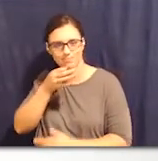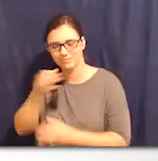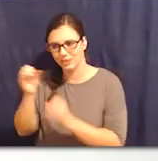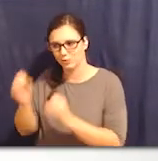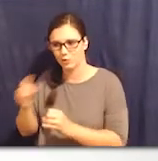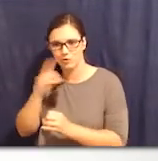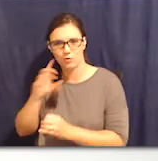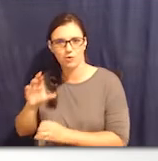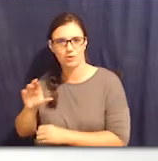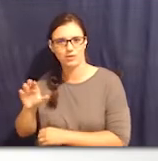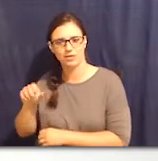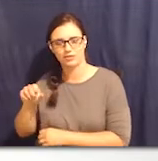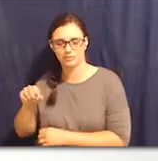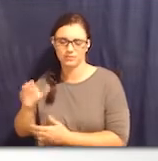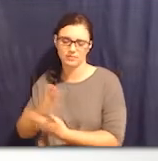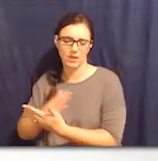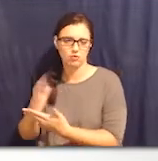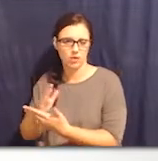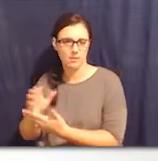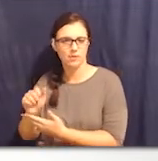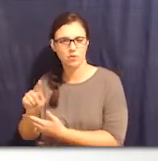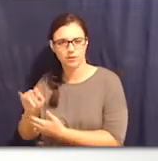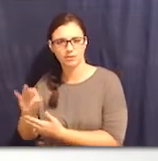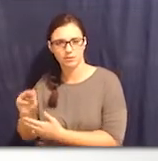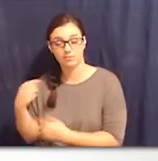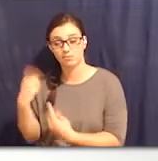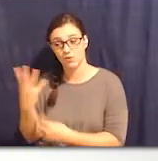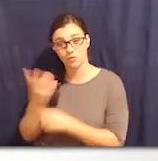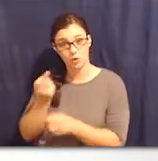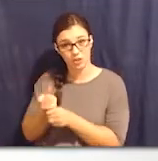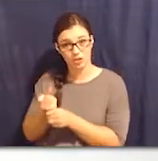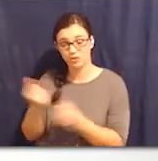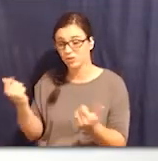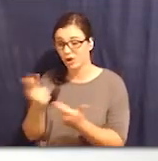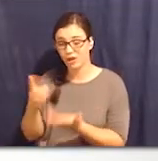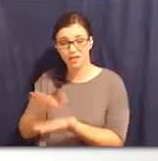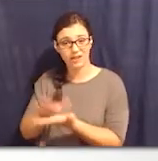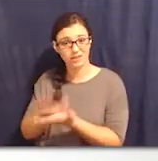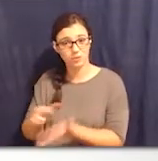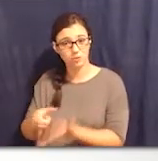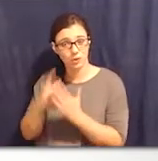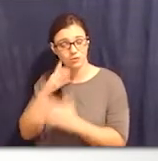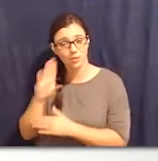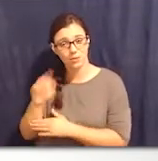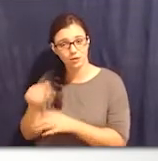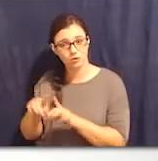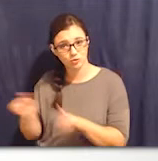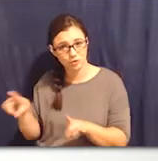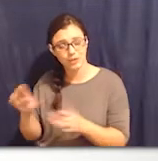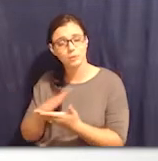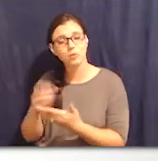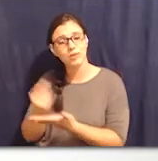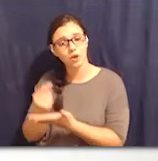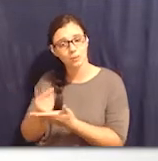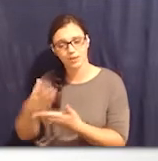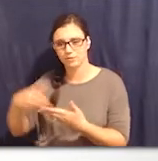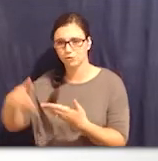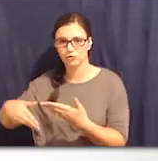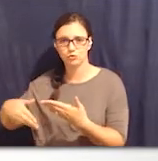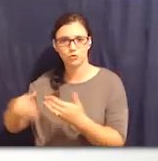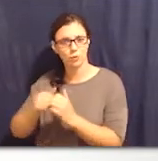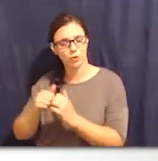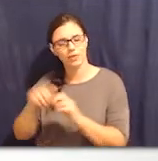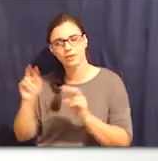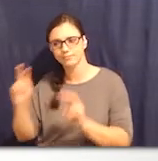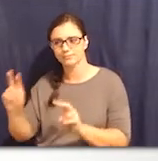very talented individual in the autism spectrum. In the last 4 years, she has completed all academic requirements for a bachelor's degree